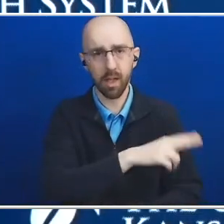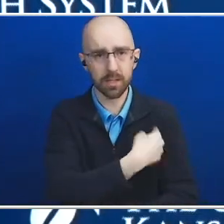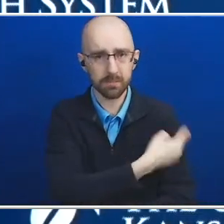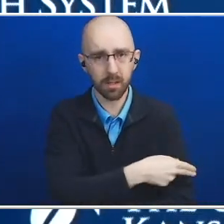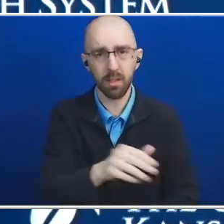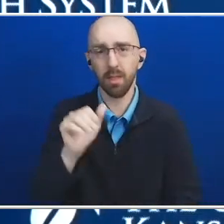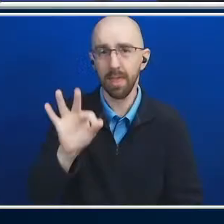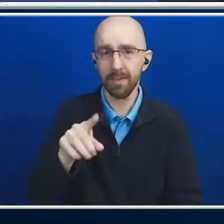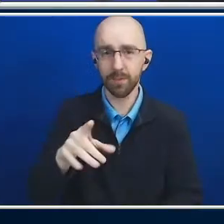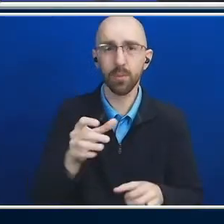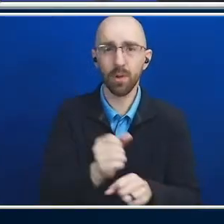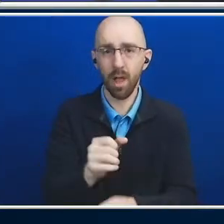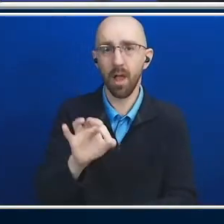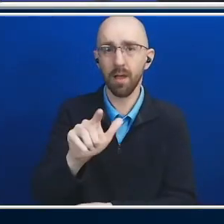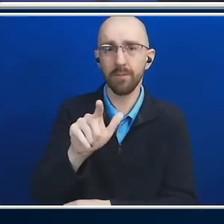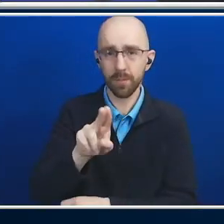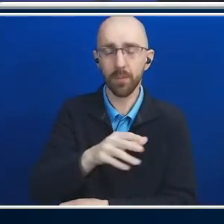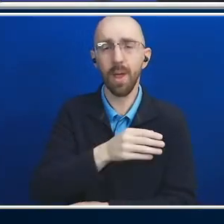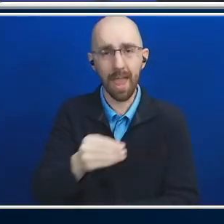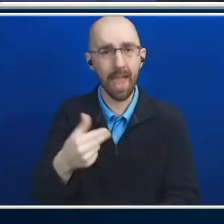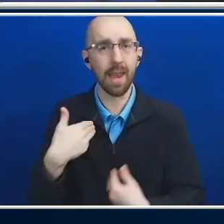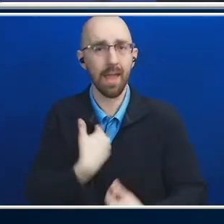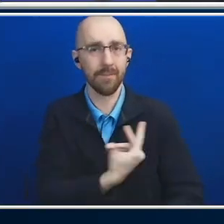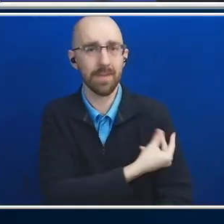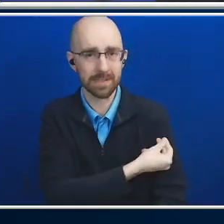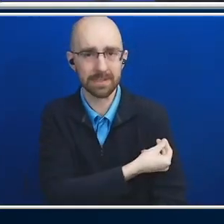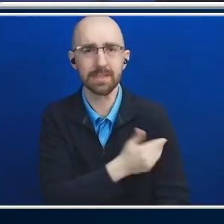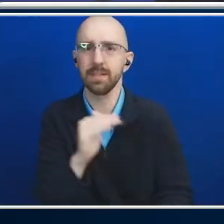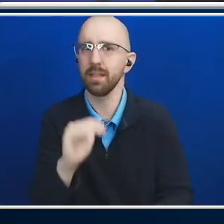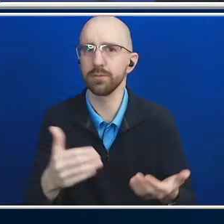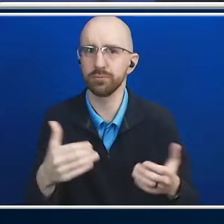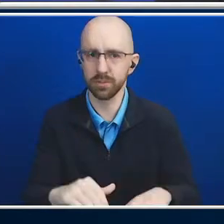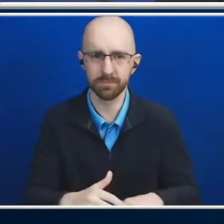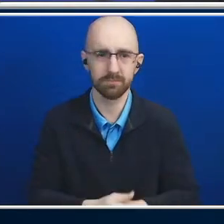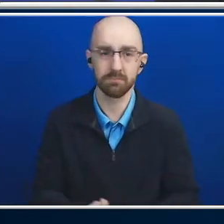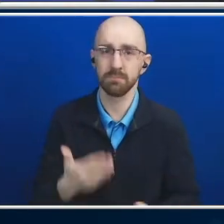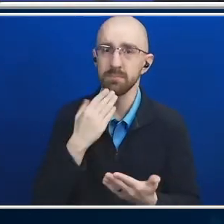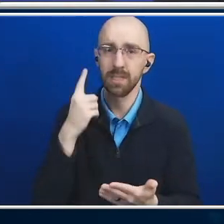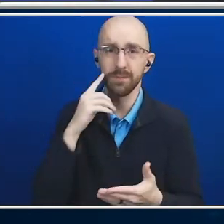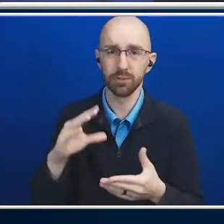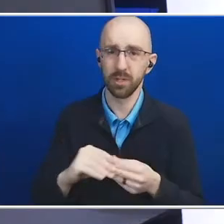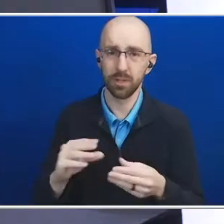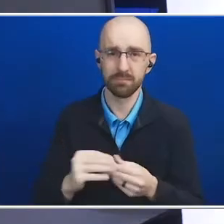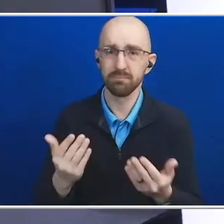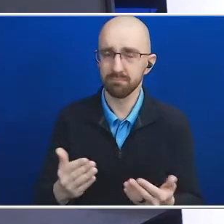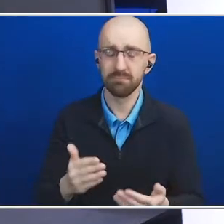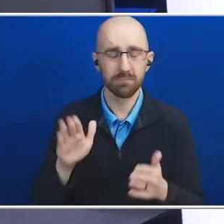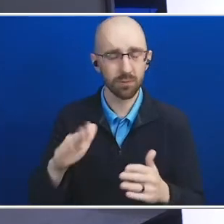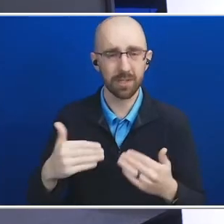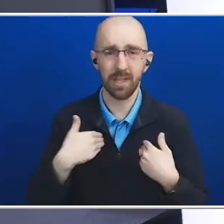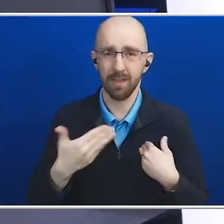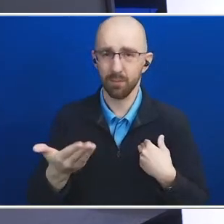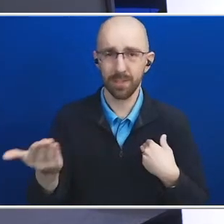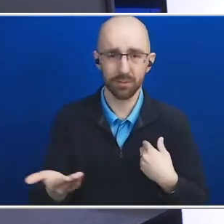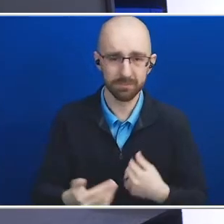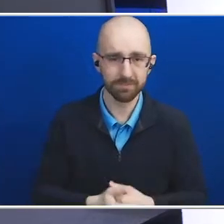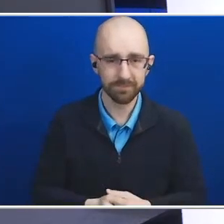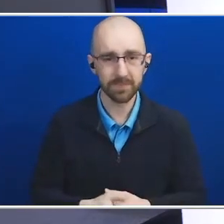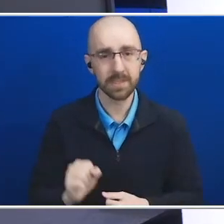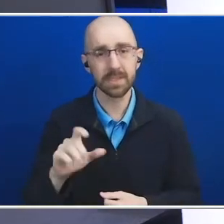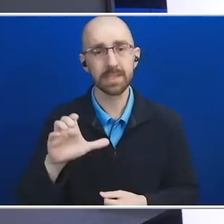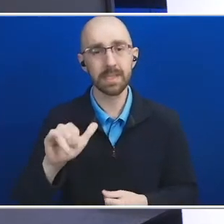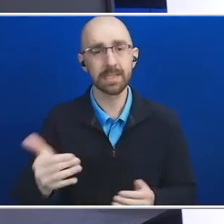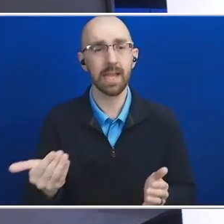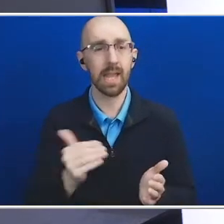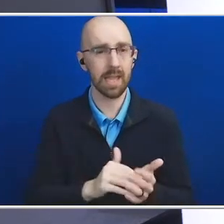influenza and you were vaccinated. Todd, always great to see you. Yeah. Thanks for the info this morning. All right. Thank you. All right, Stacey, again, thank you for being here with us to